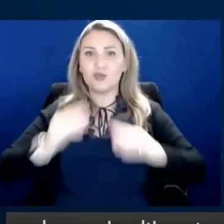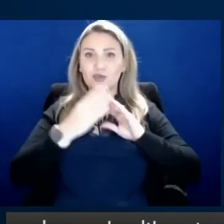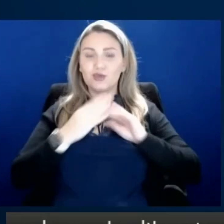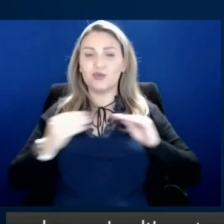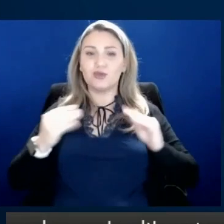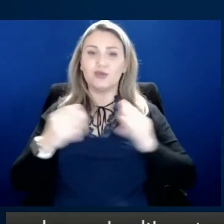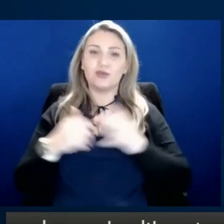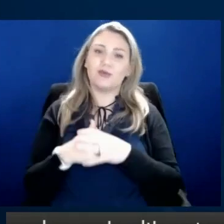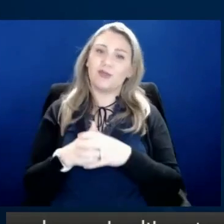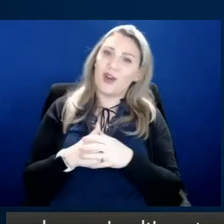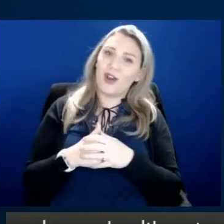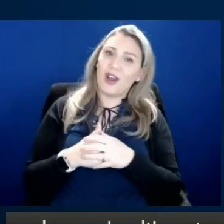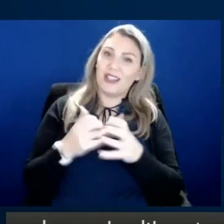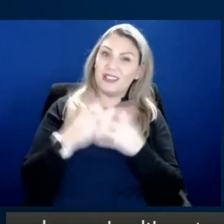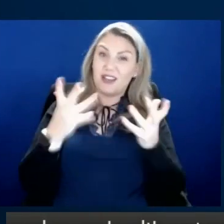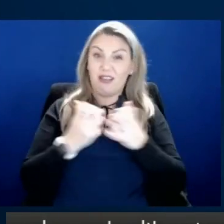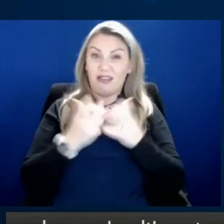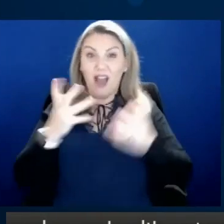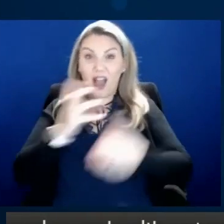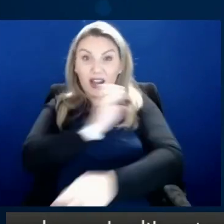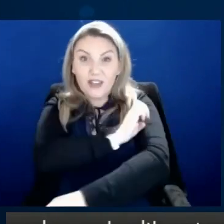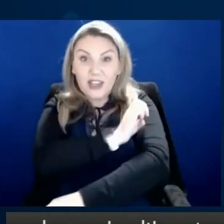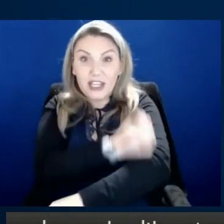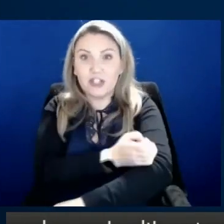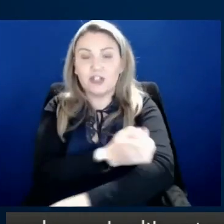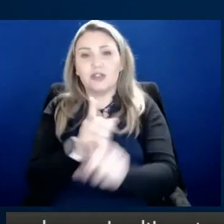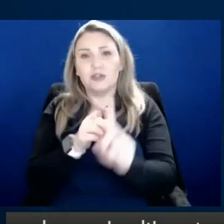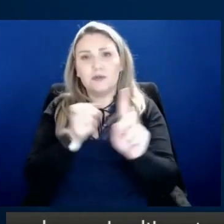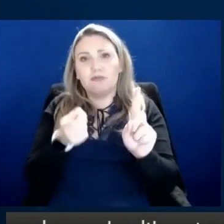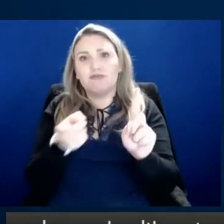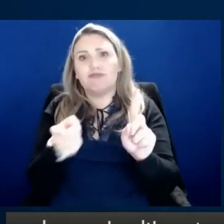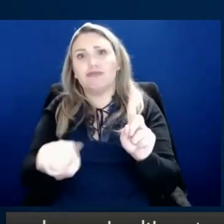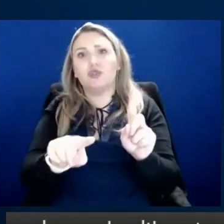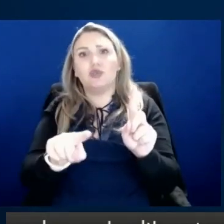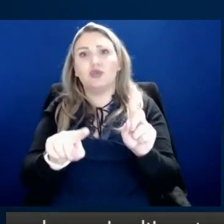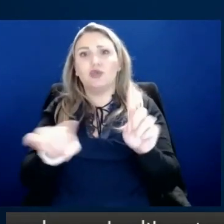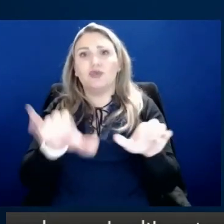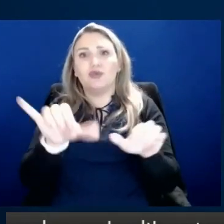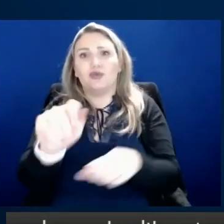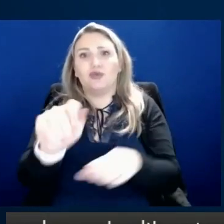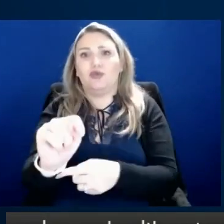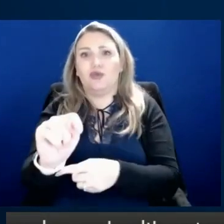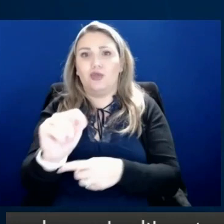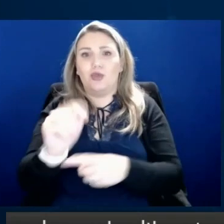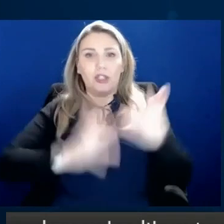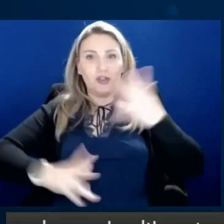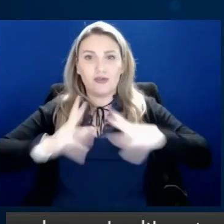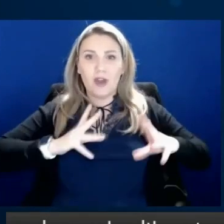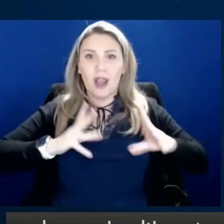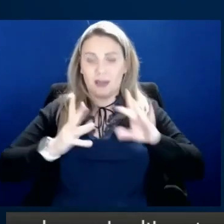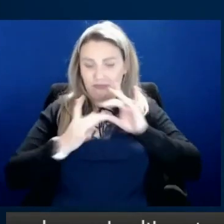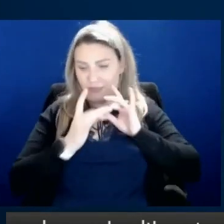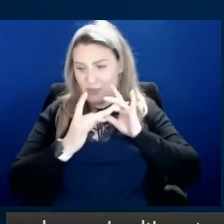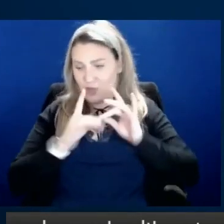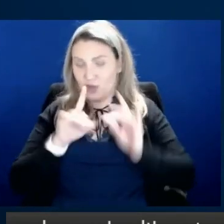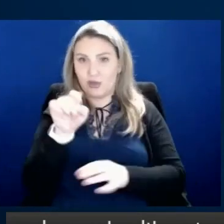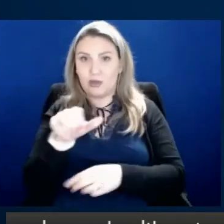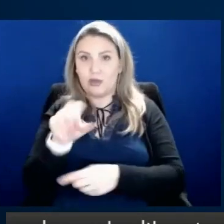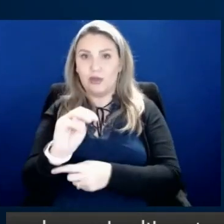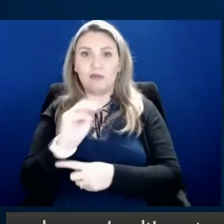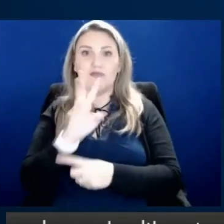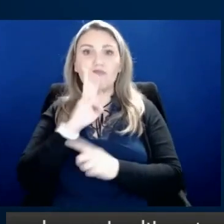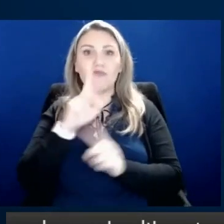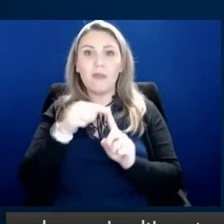so much energy from you to do this, just to get dressed, get hooked up to Zoom, appear, talk about things, find the